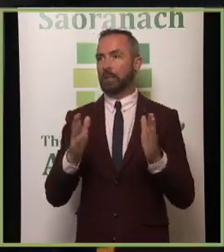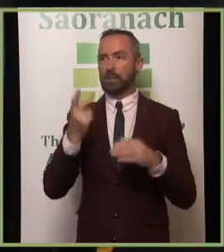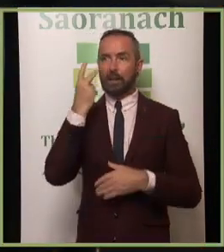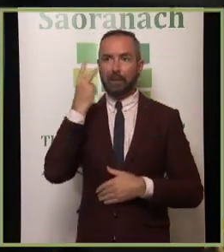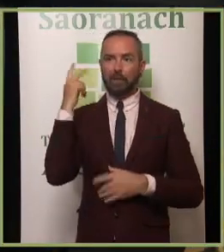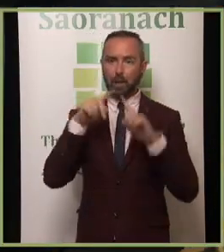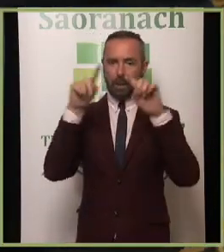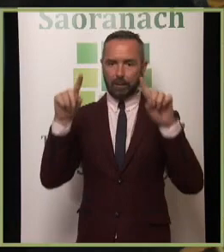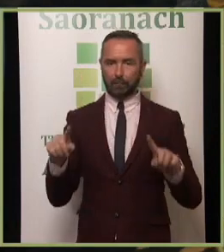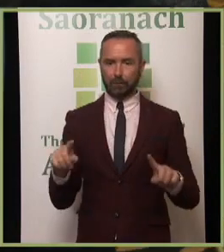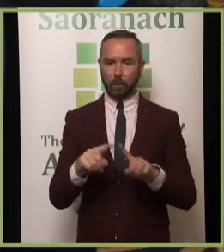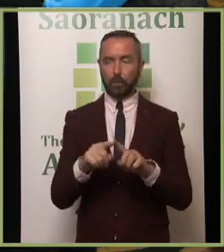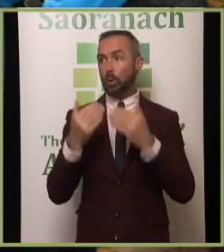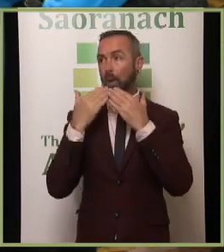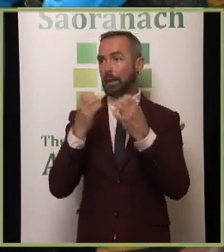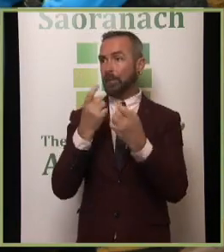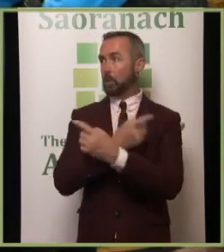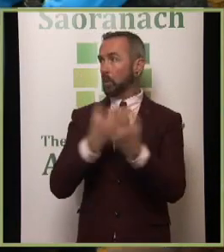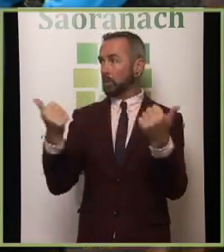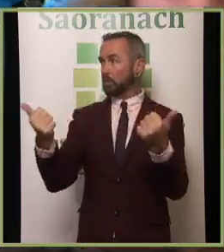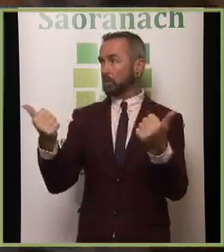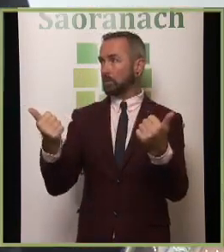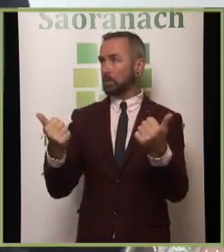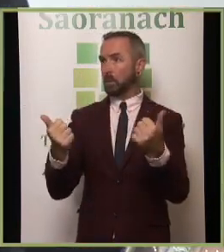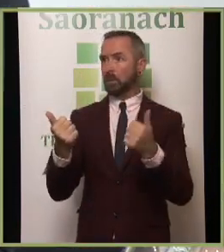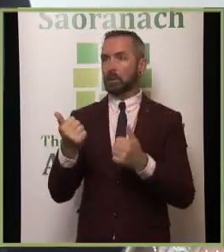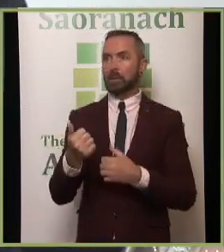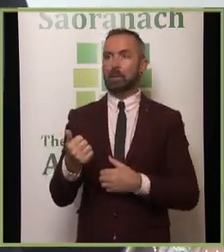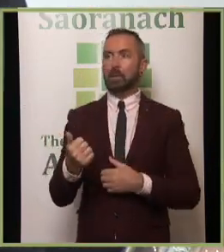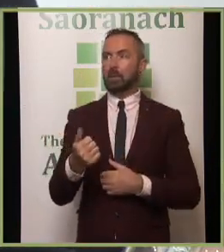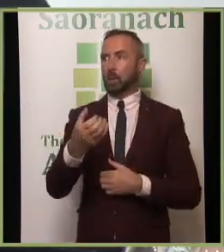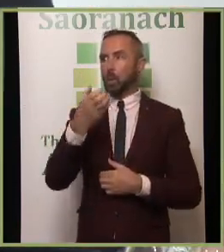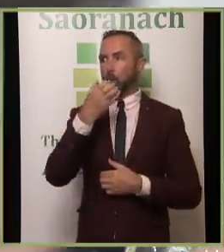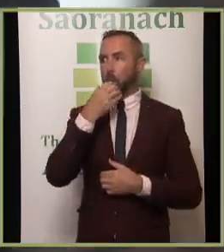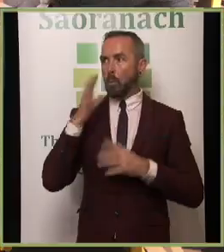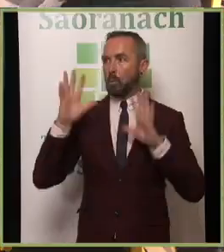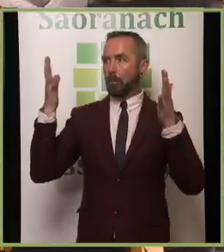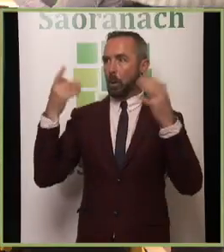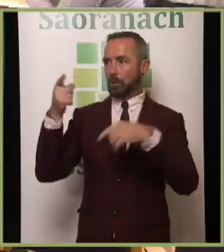evaluation forms. So thank you, everybody. Please give a warm round of applause to yourselves.